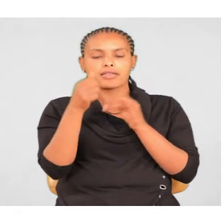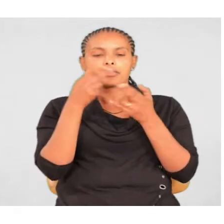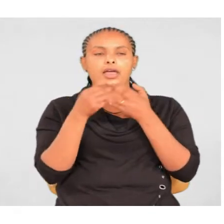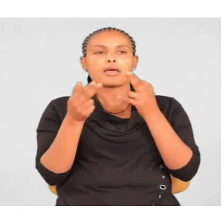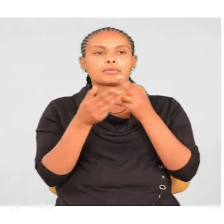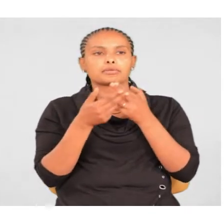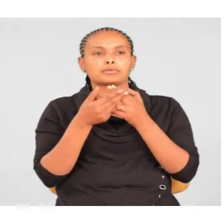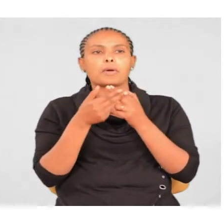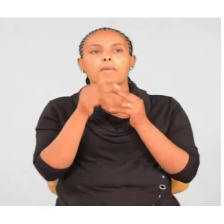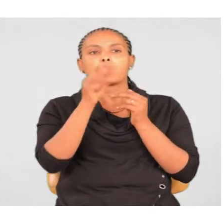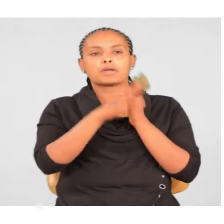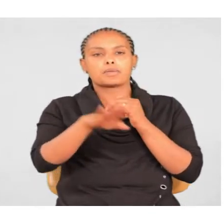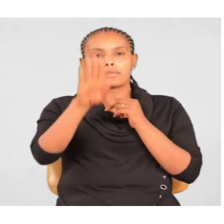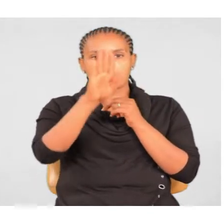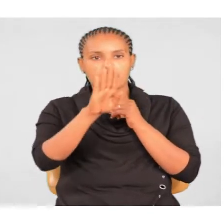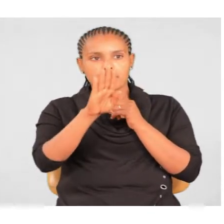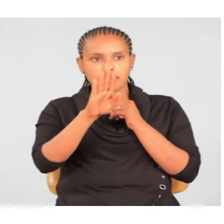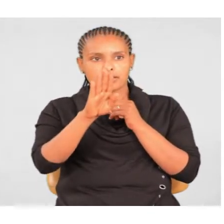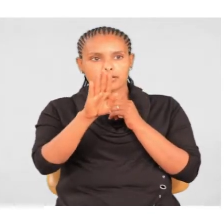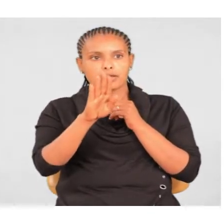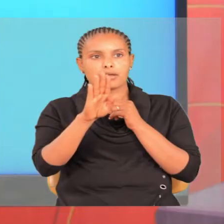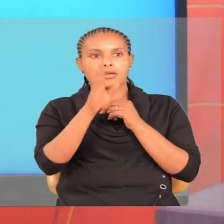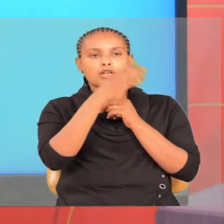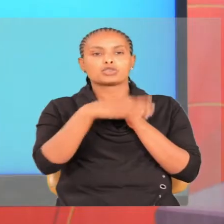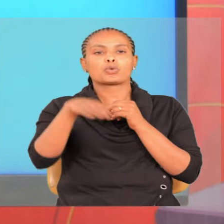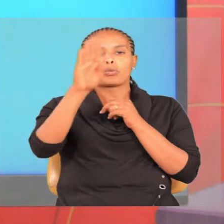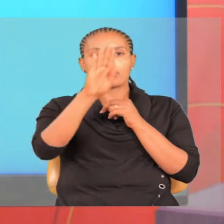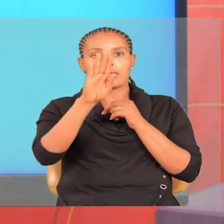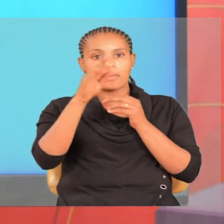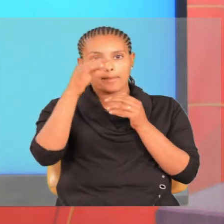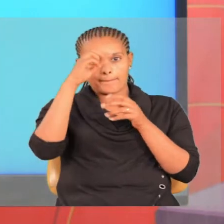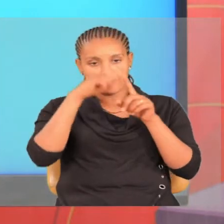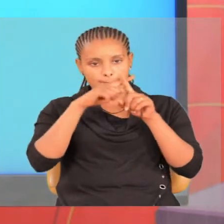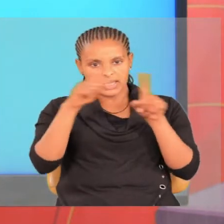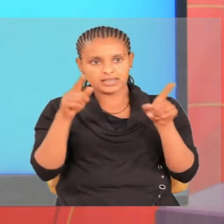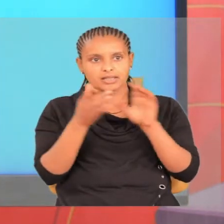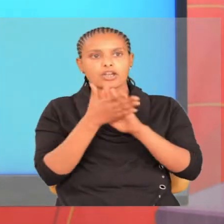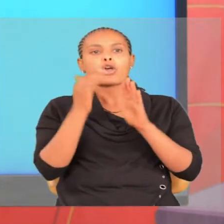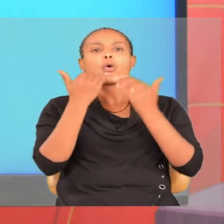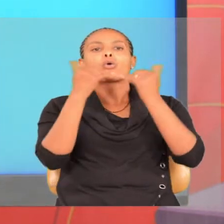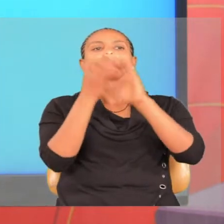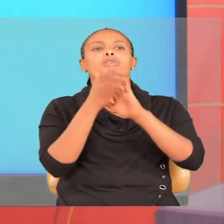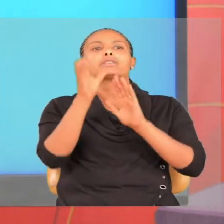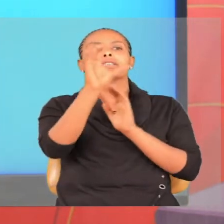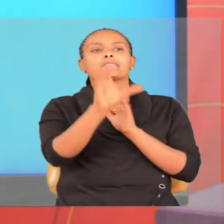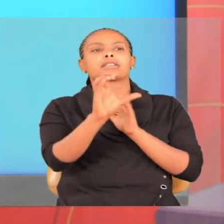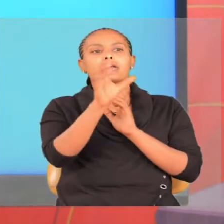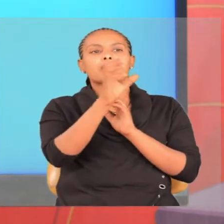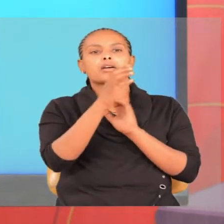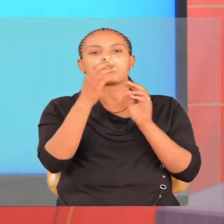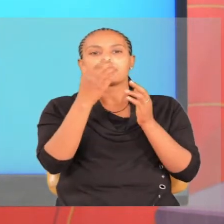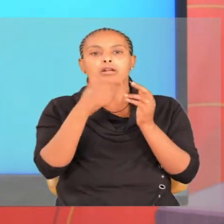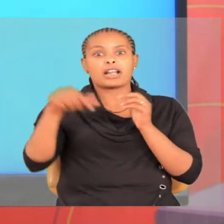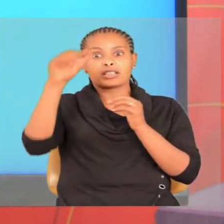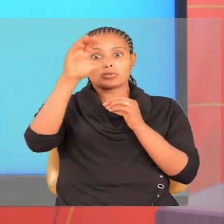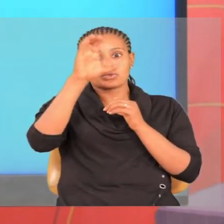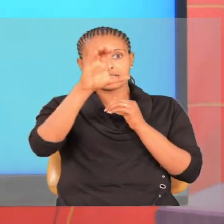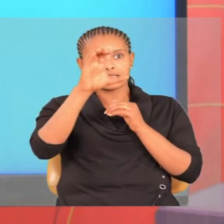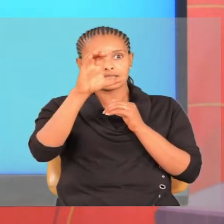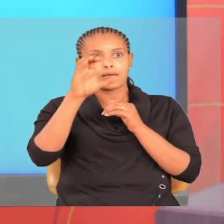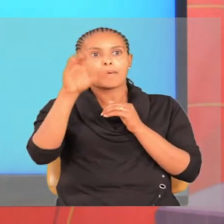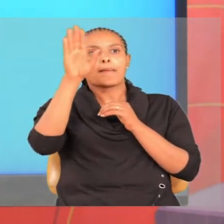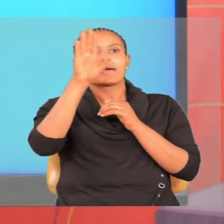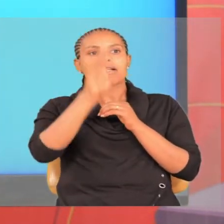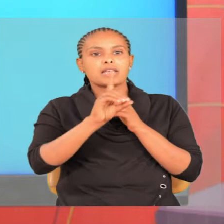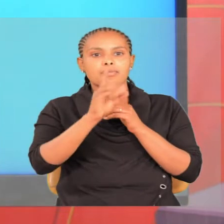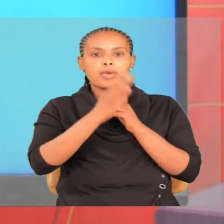times concentration of B raised to B. But concentration of C raised to C times concentration of D to the